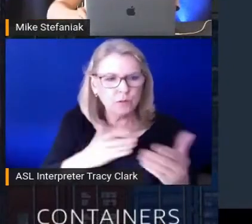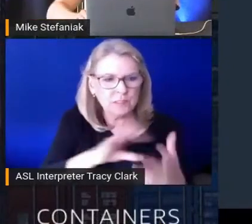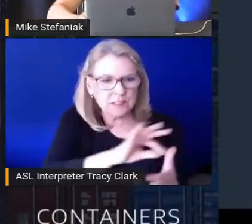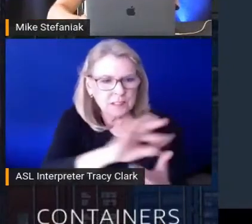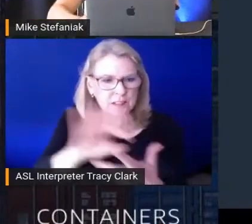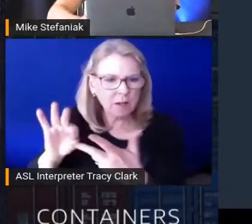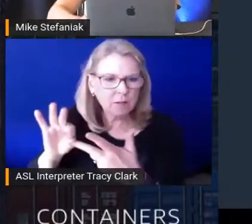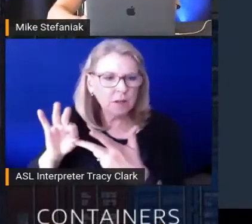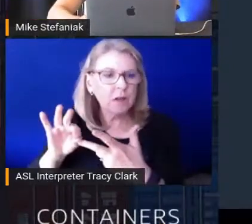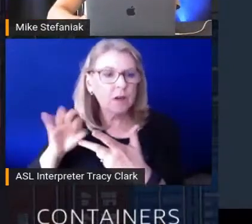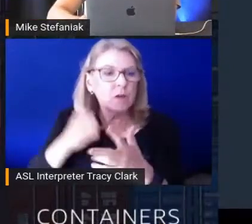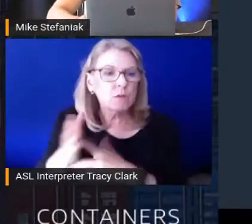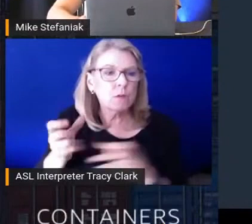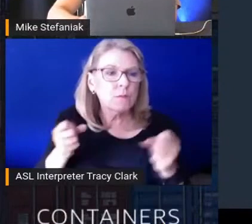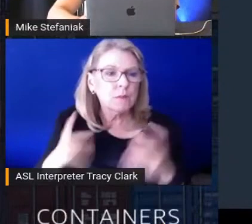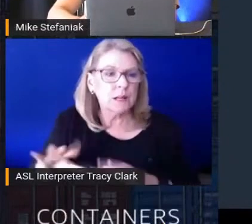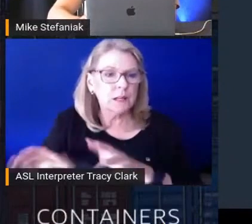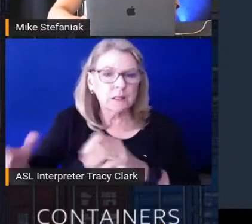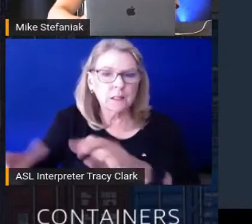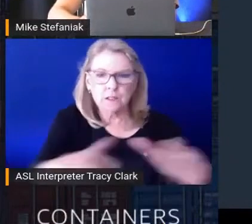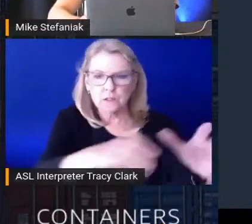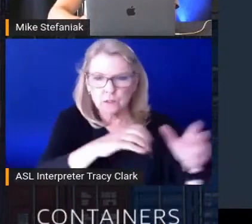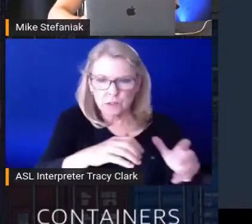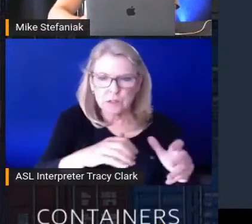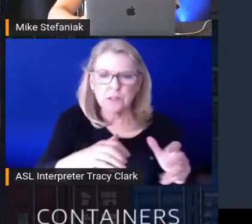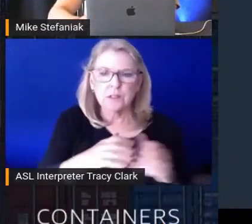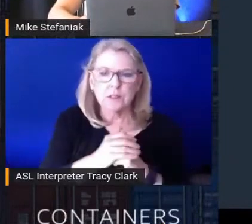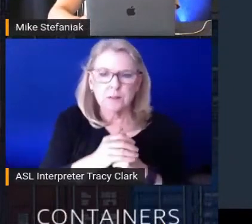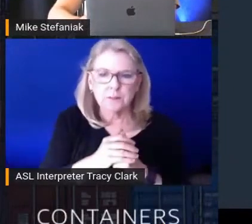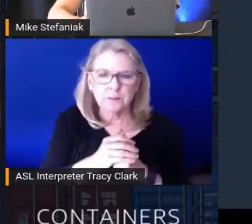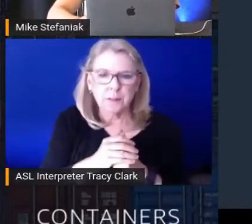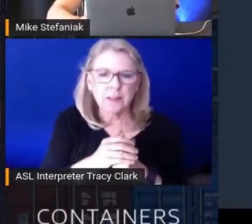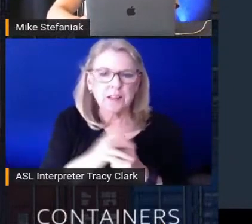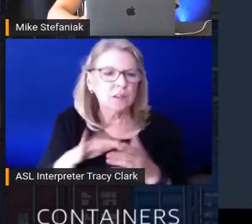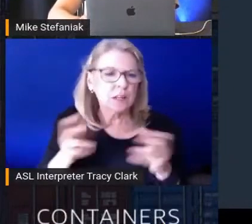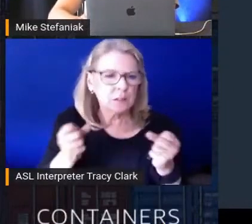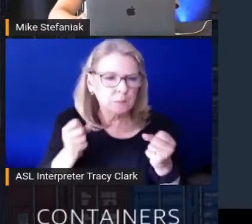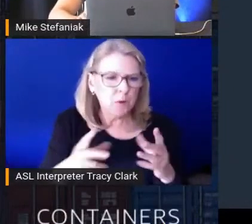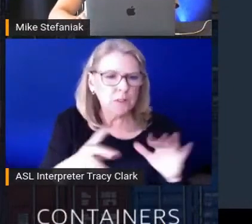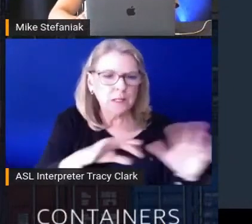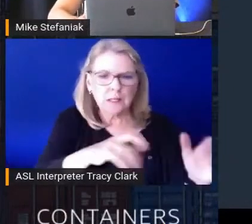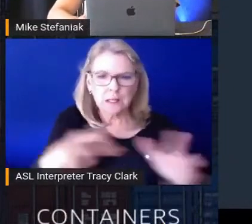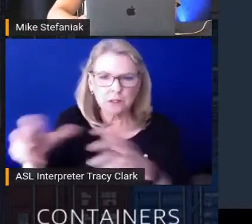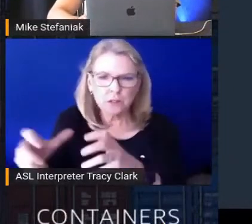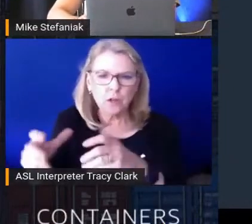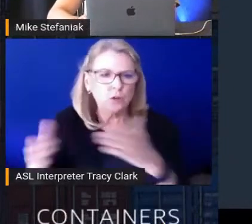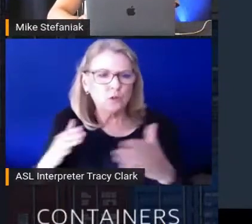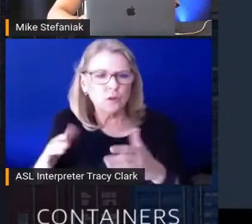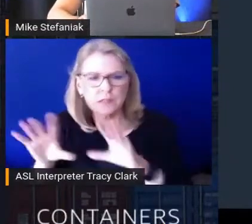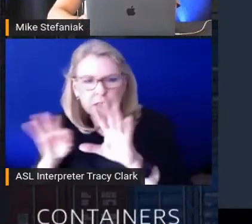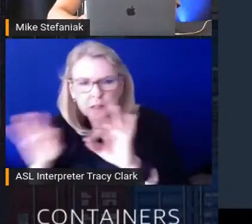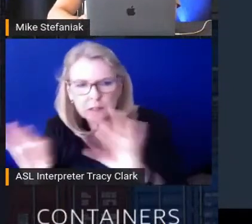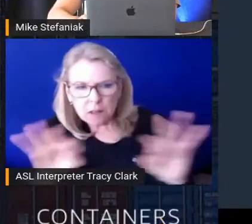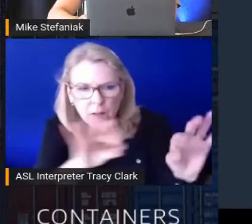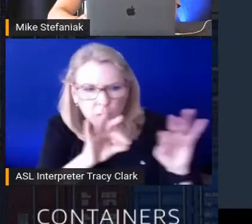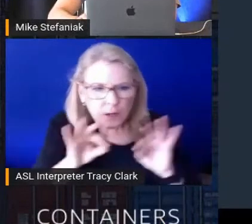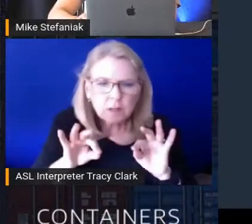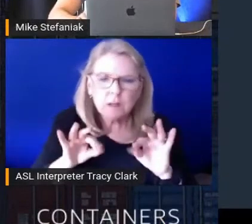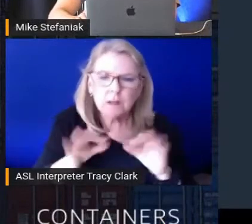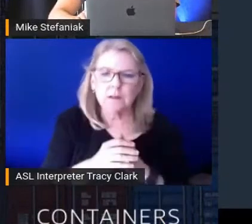features of a service mesh, you just need service discovery. So that's something that we're working on coming soon. And then lastly, I wanted to call